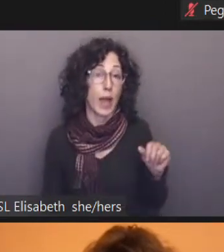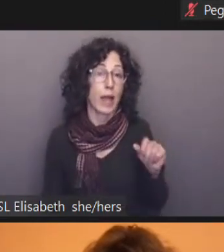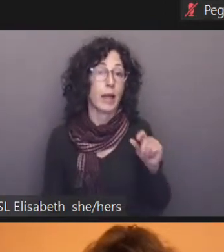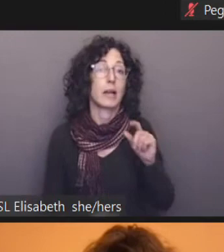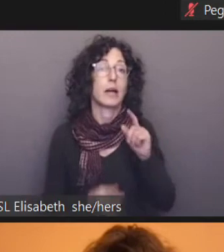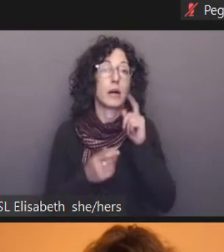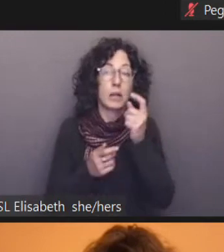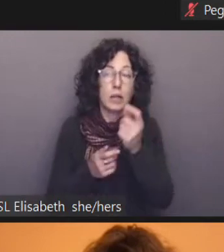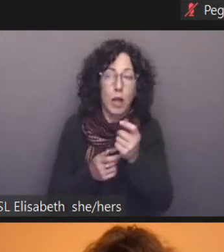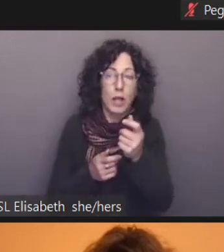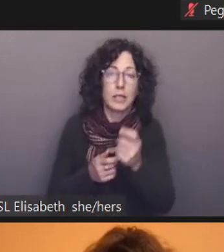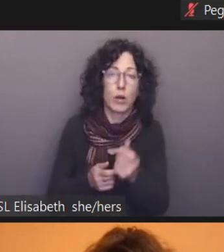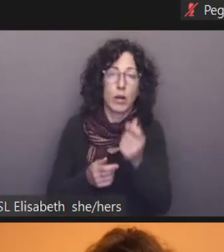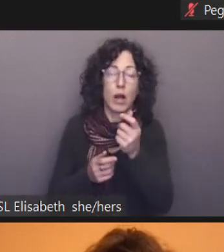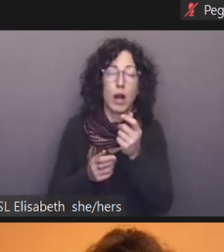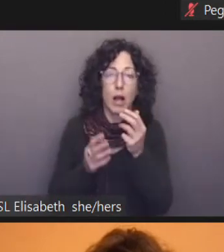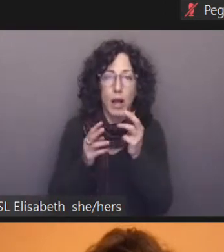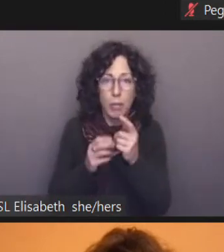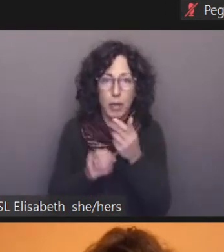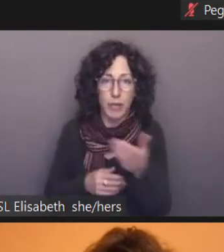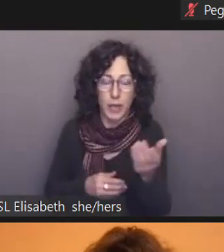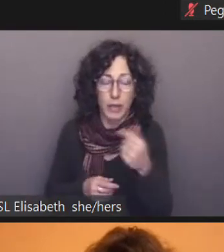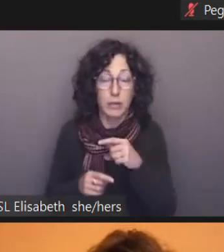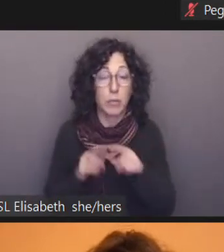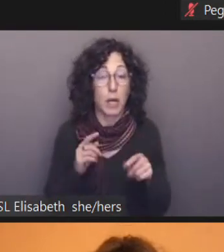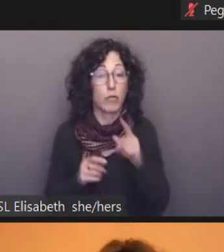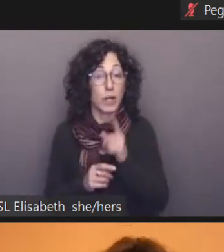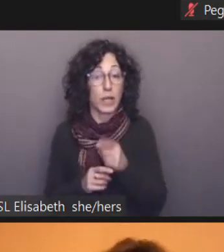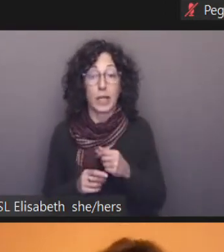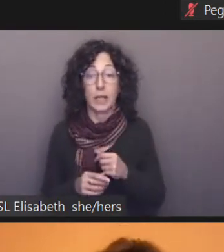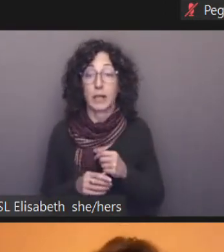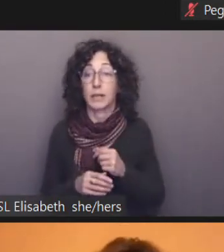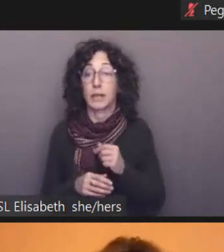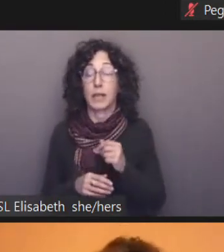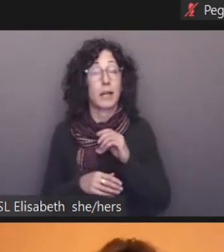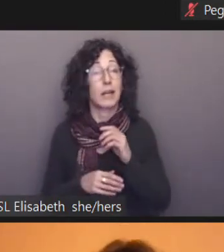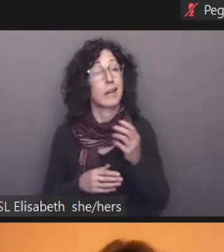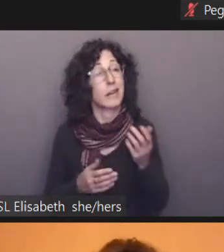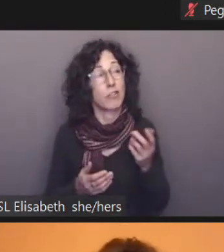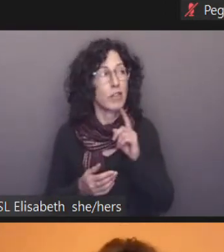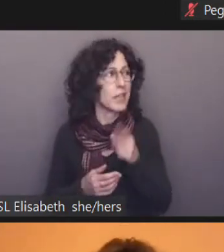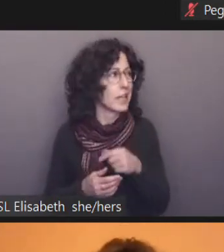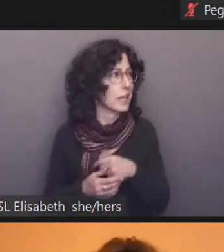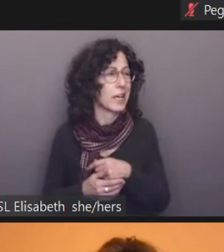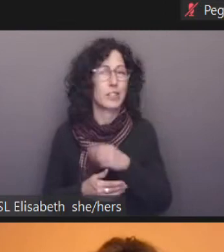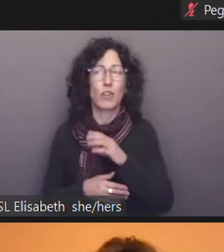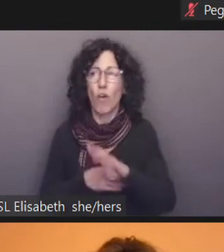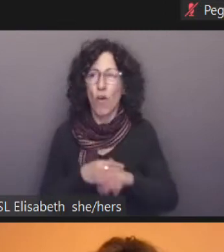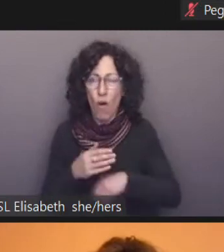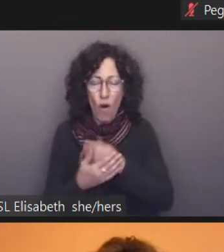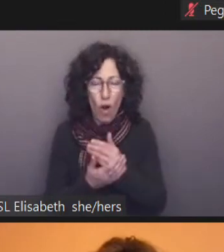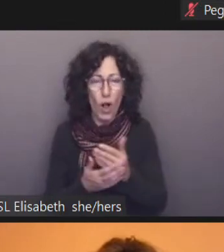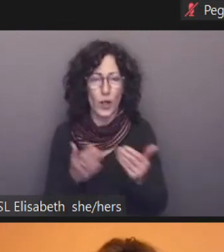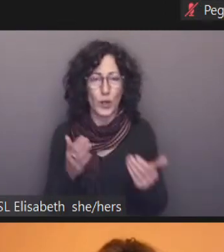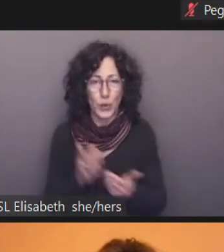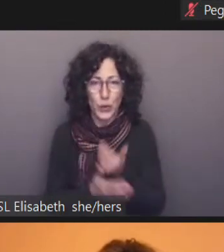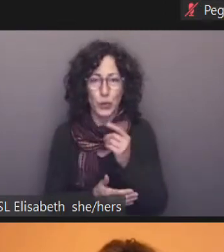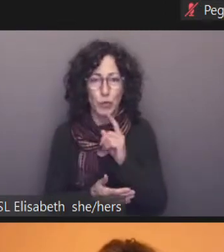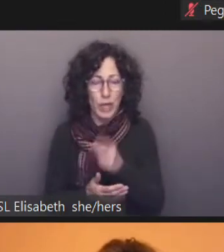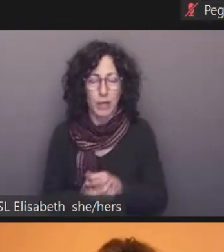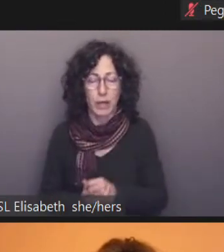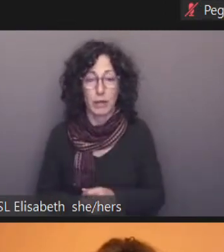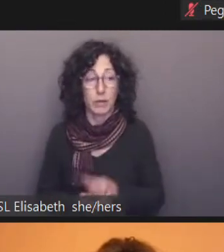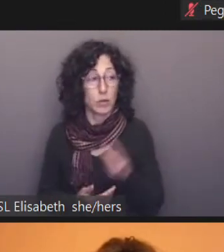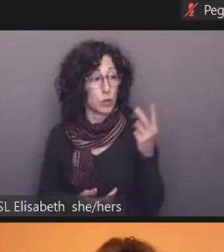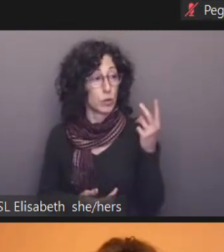And the second piece is, this is all new to us. You know, I think to myself, 2 years ago, if you said COVID,